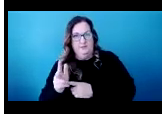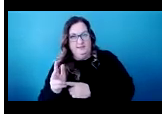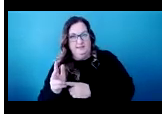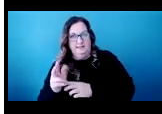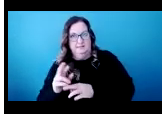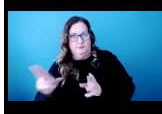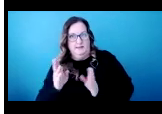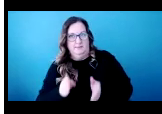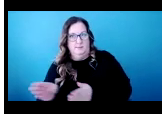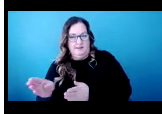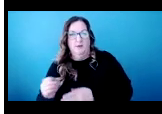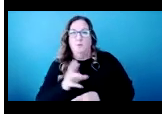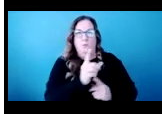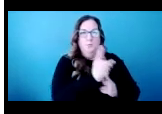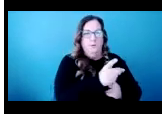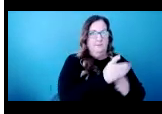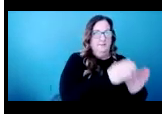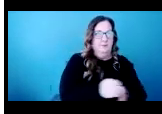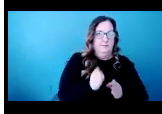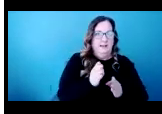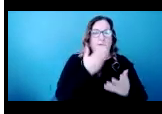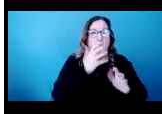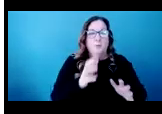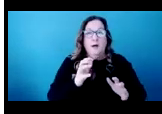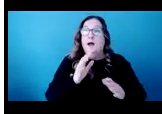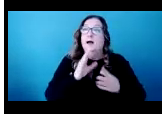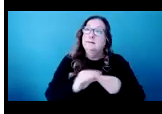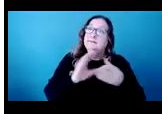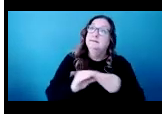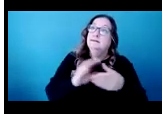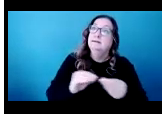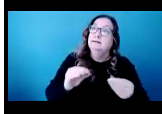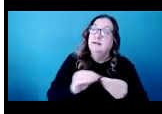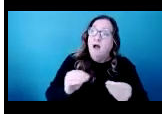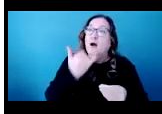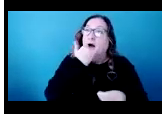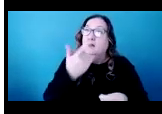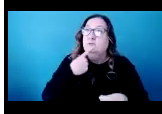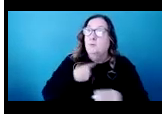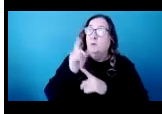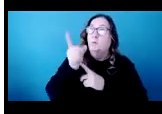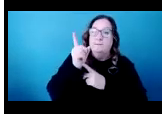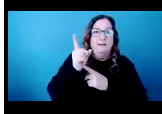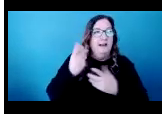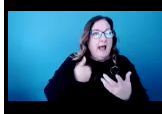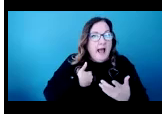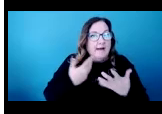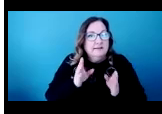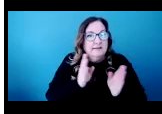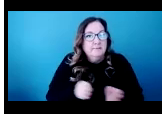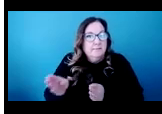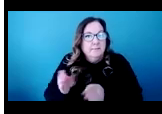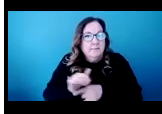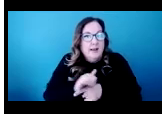in case you don't want to be ready to give 3 minutes and then they tell you you have 60 seconds and you're like, oh no, which parts do I cut